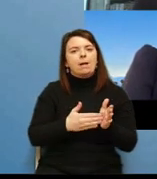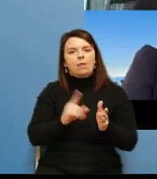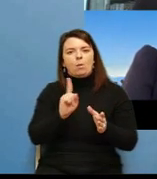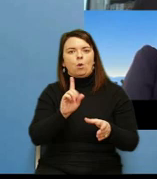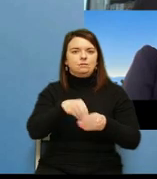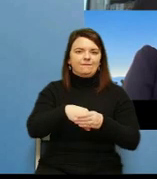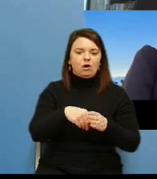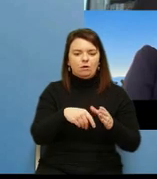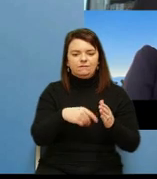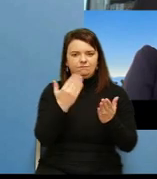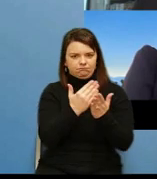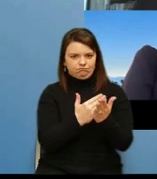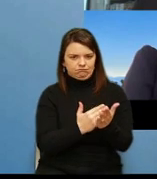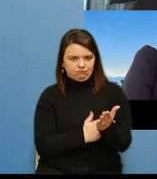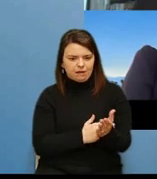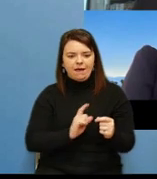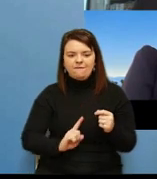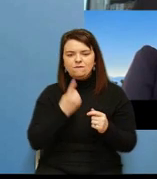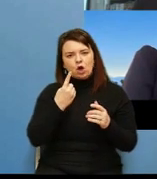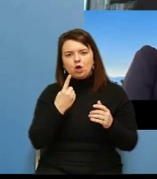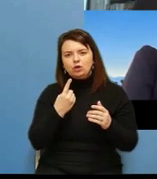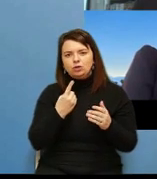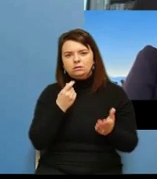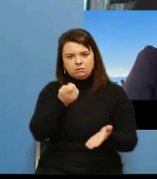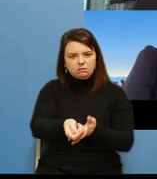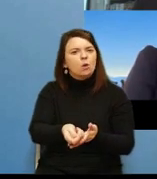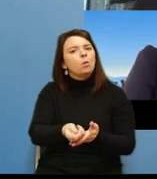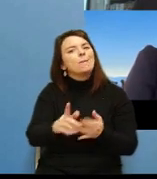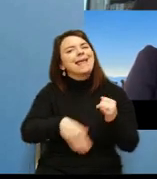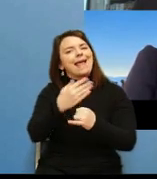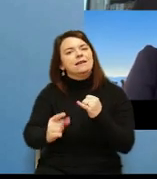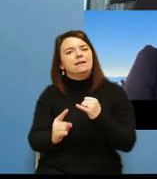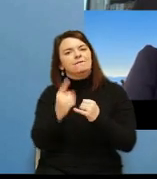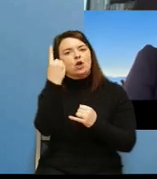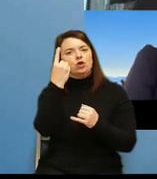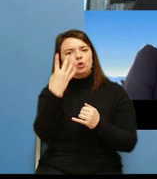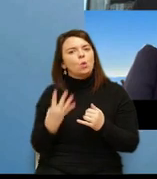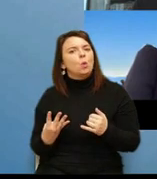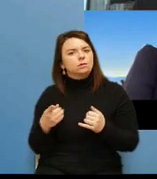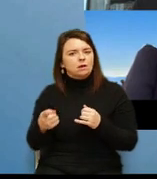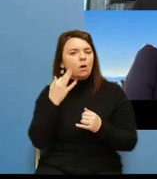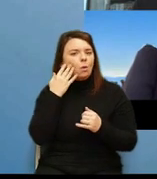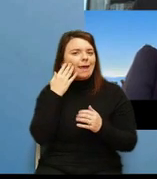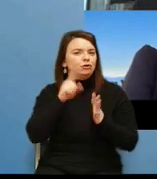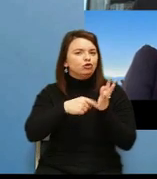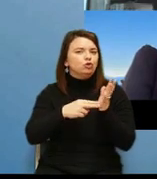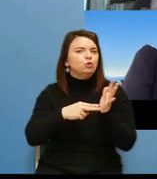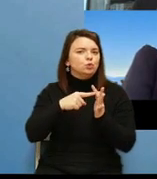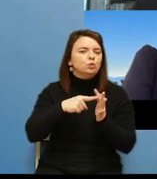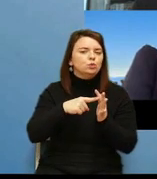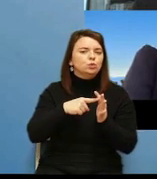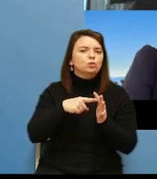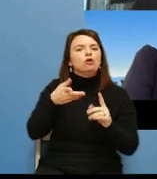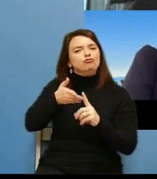out for the end of the month about what's involved, and then because the first submission for this won't be until the end of the first quarter in